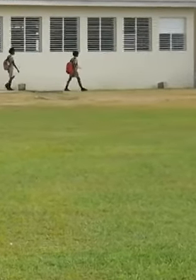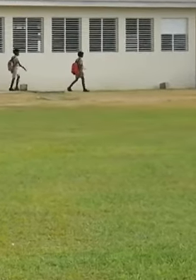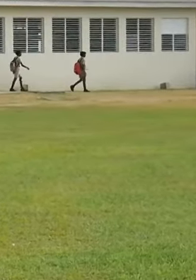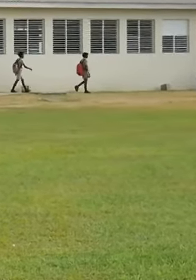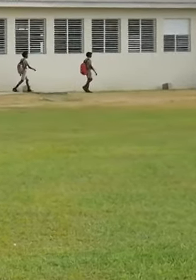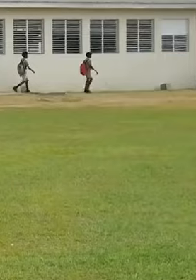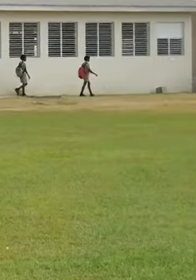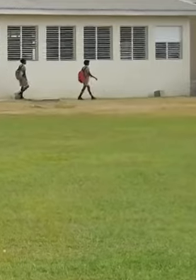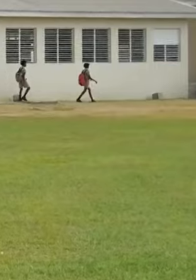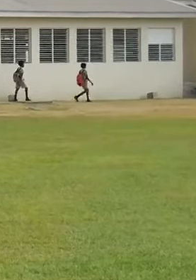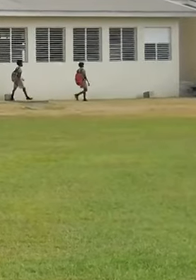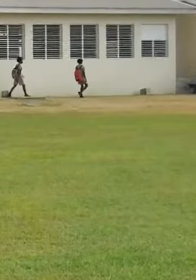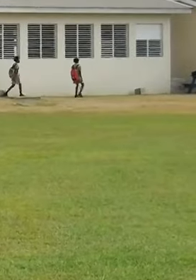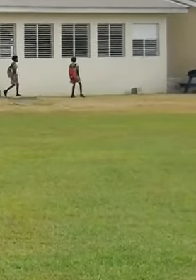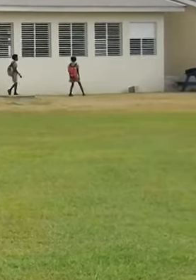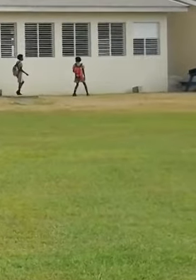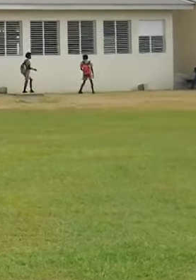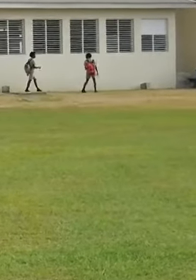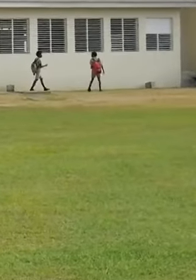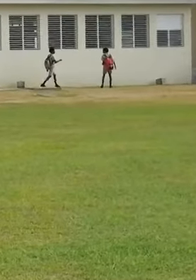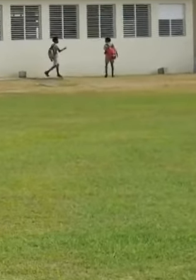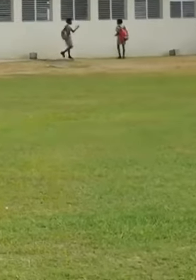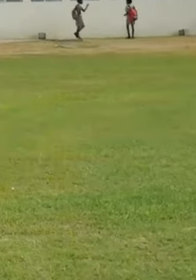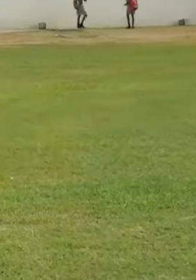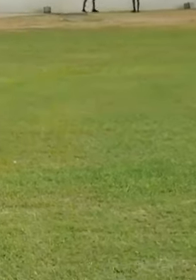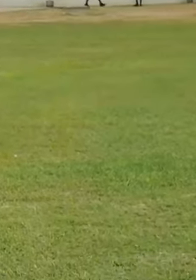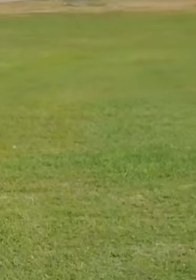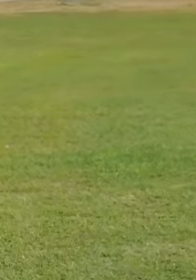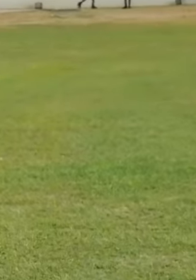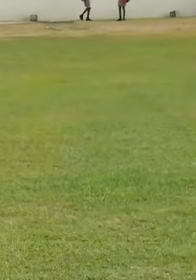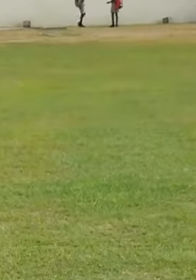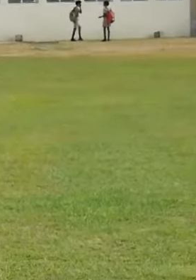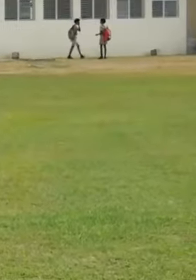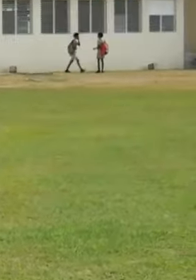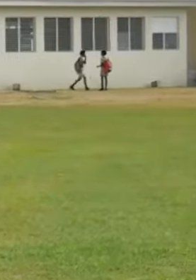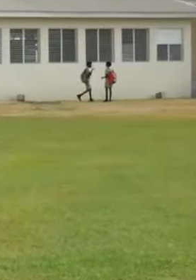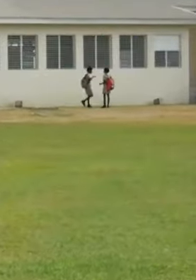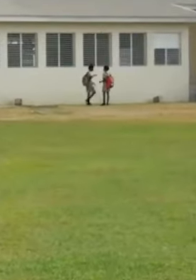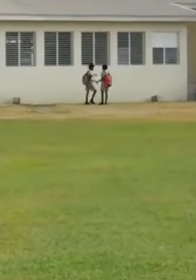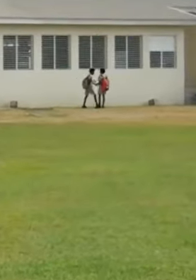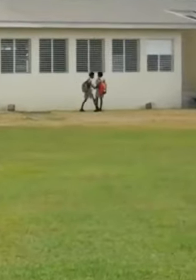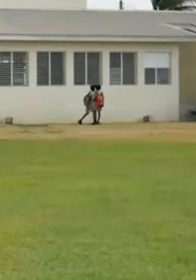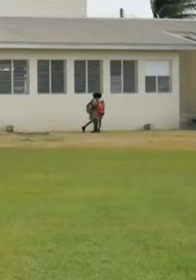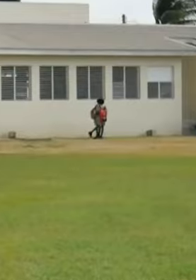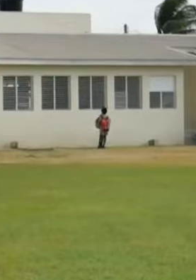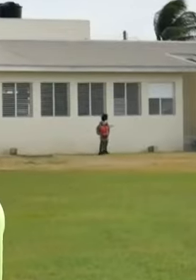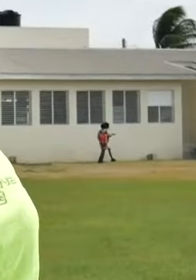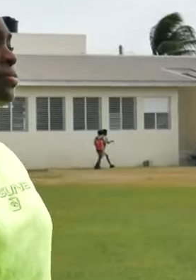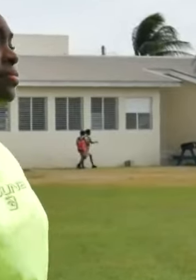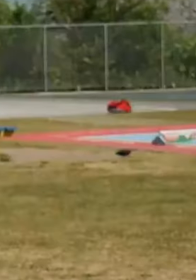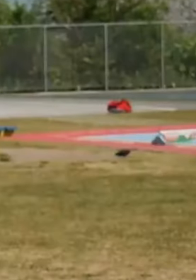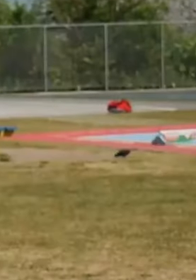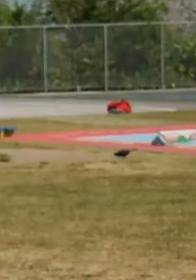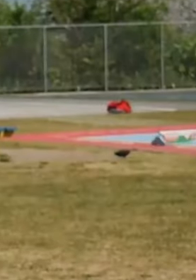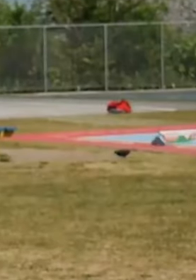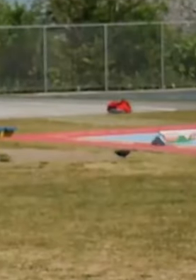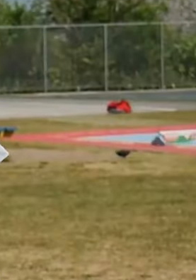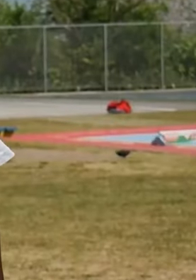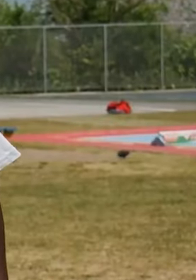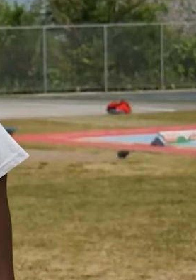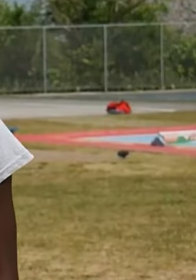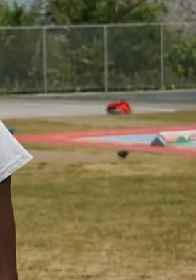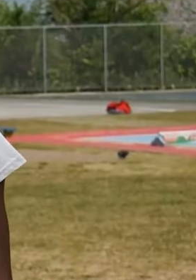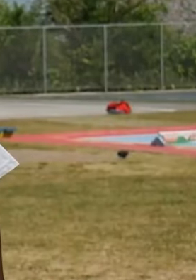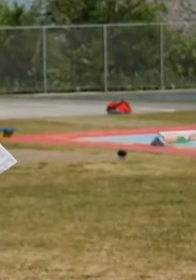the Commonwealth School. But have you ever wondered how she prepares for her races? Let's find out. I just have a